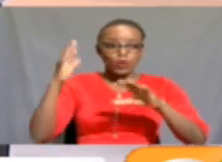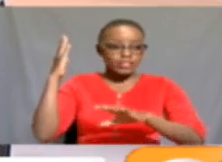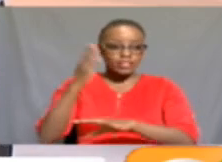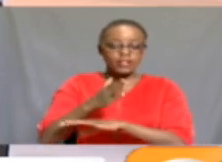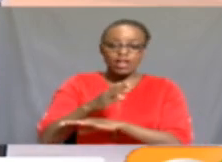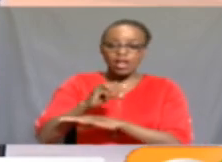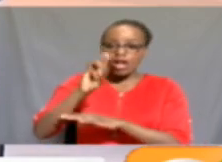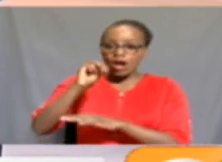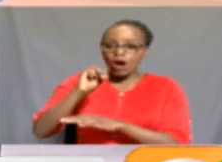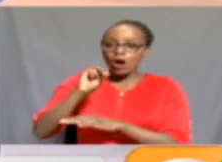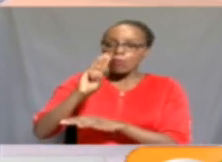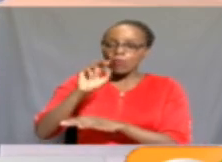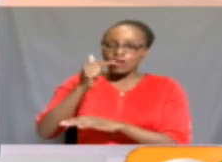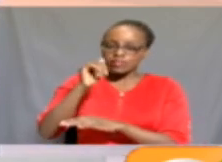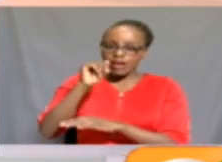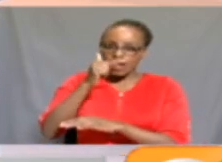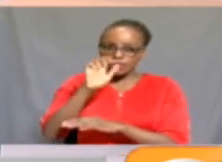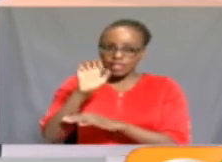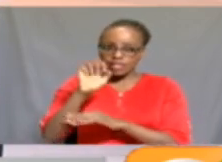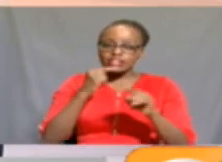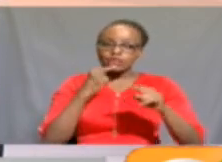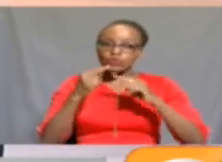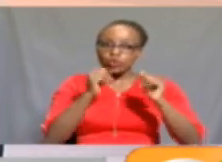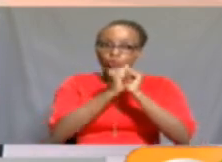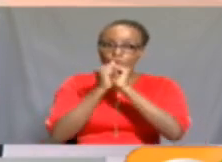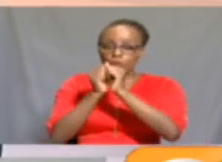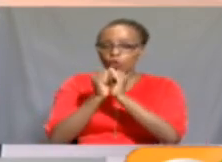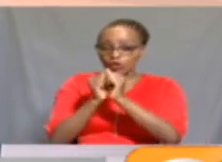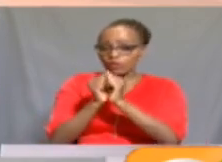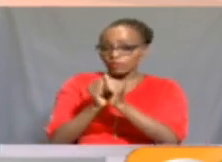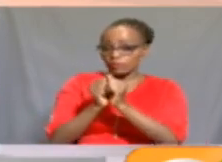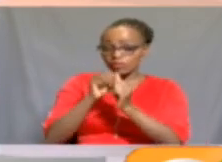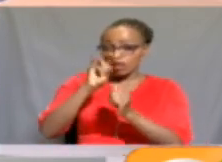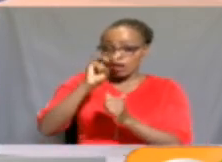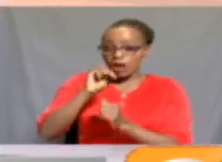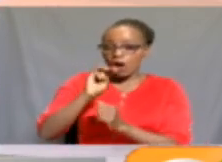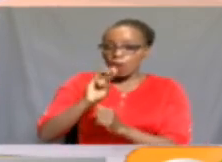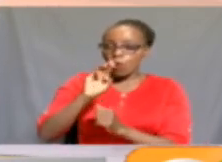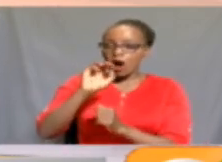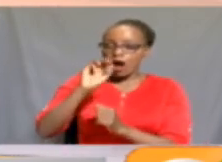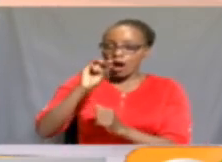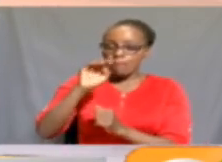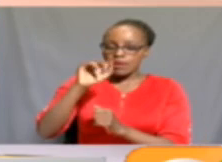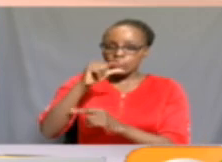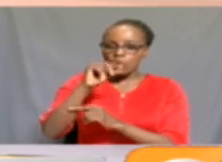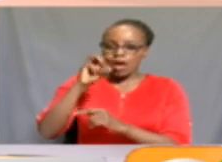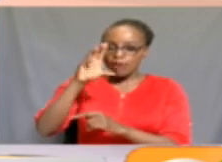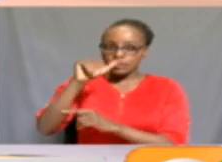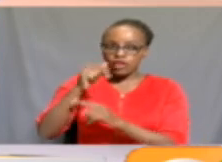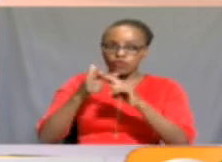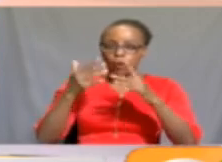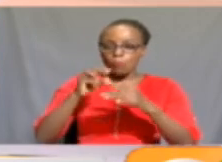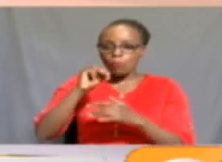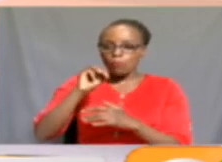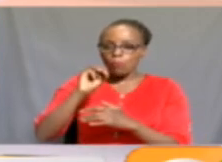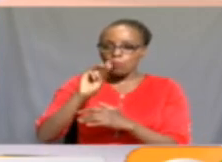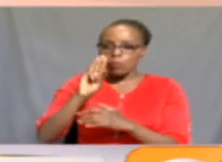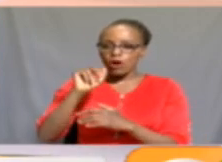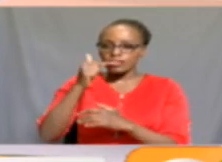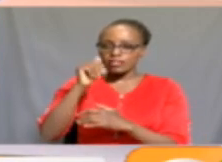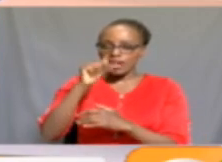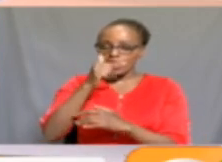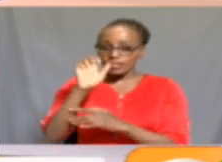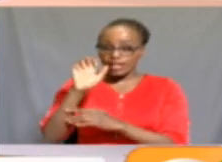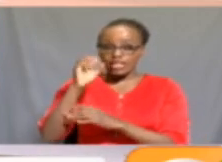to Mwatate, where we're going to be talking to Christopher Mwambingu. He's an MCA in Mwatate. Christopher, if you